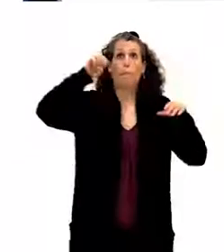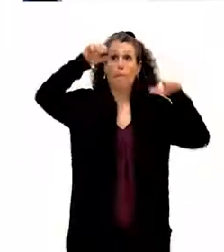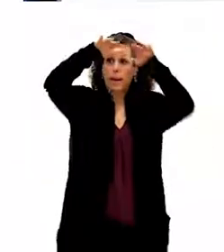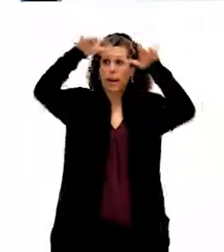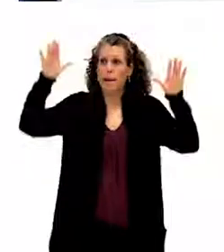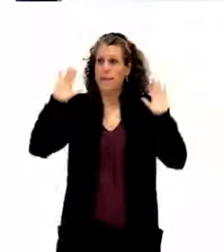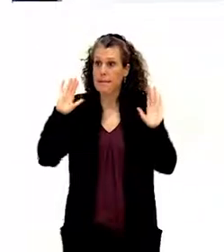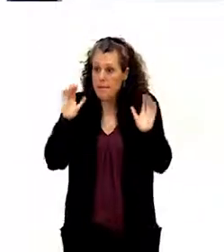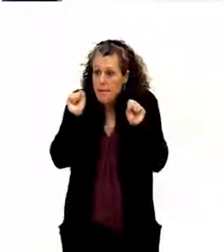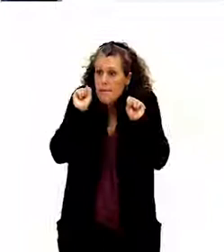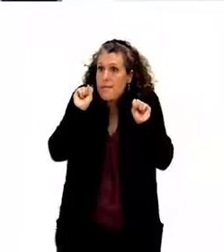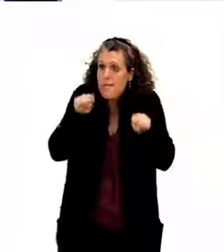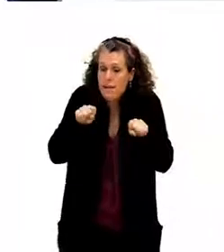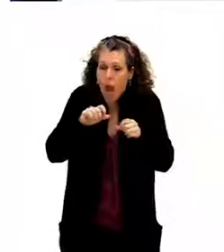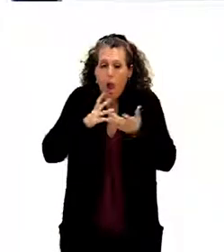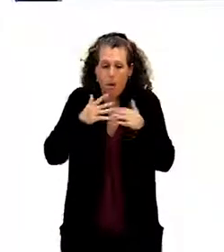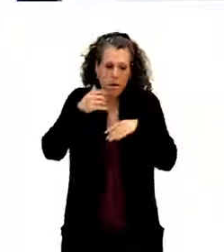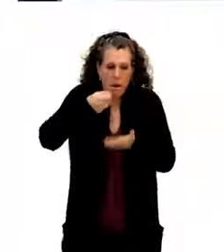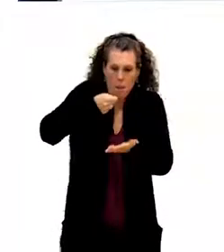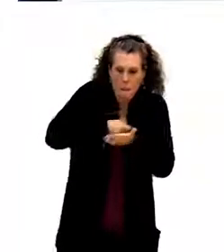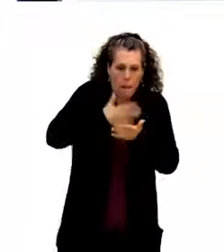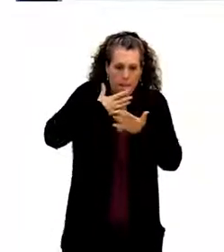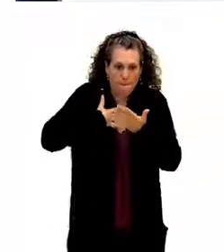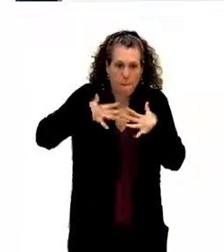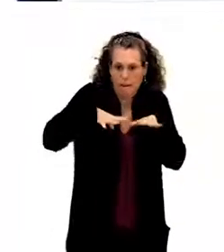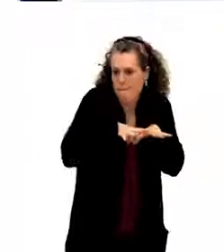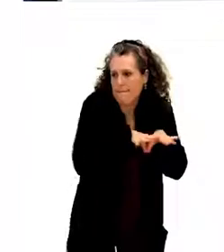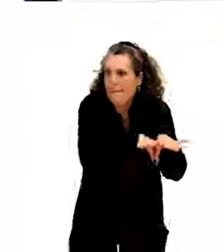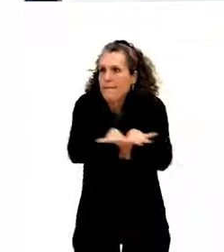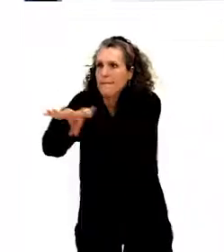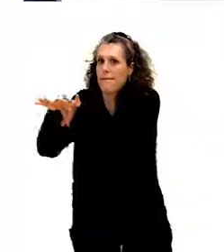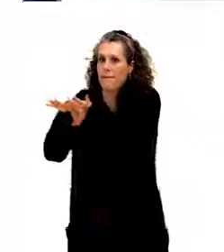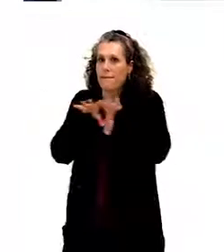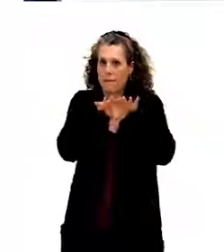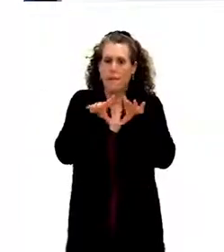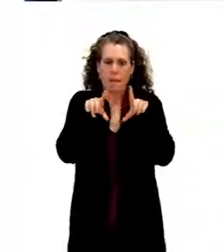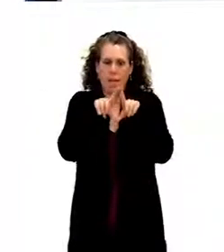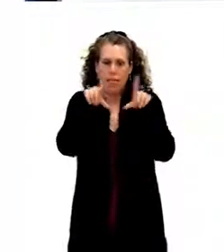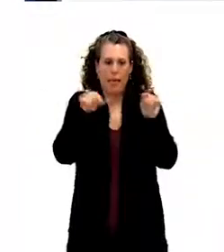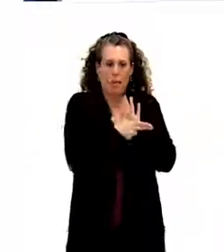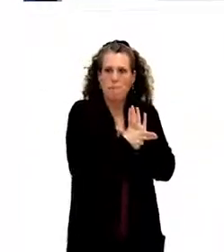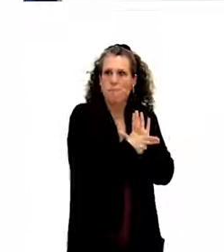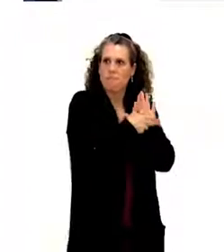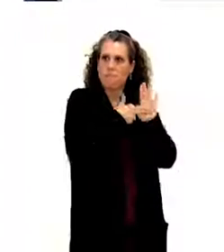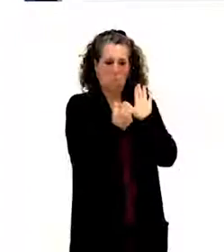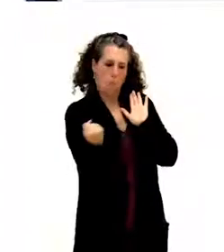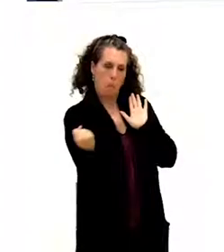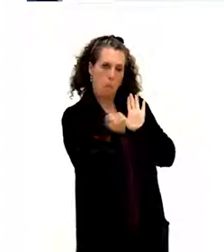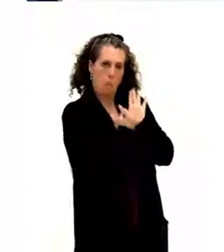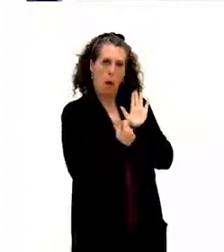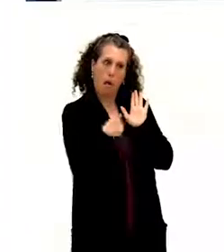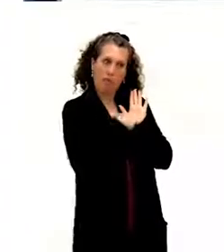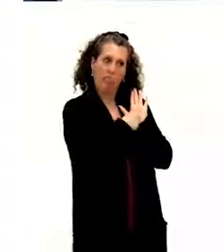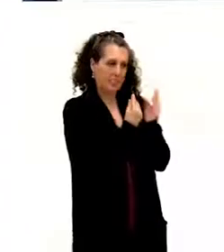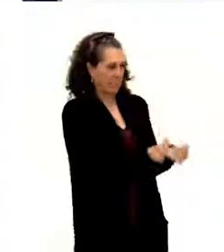requirements for minimum harmonization to put the label behind a product or behind a service